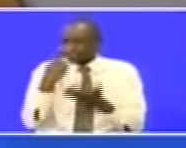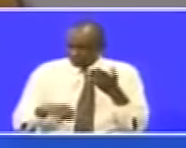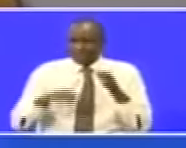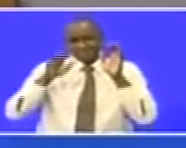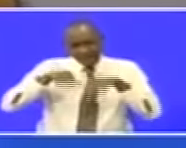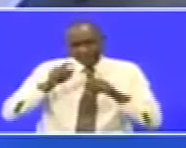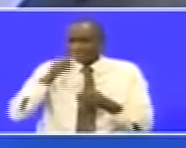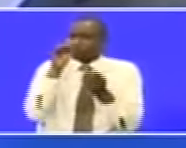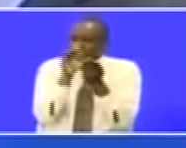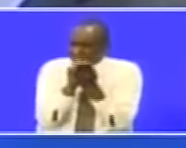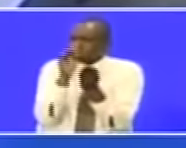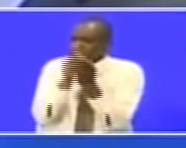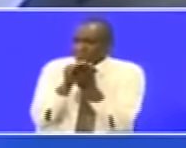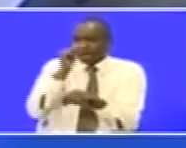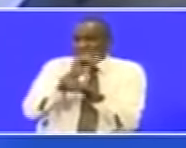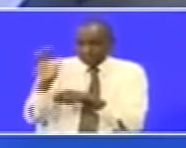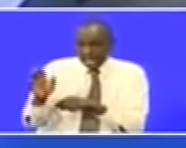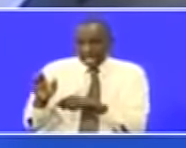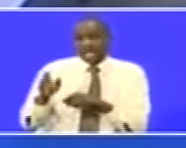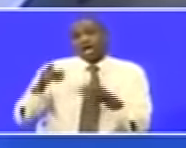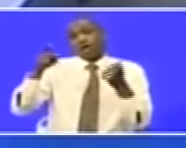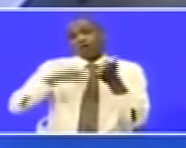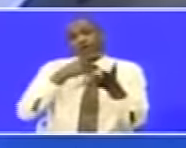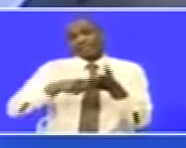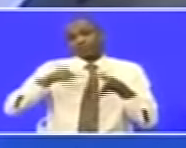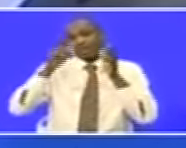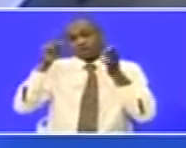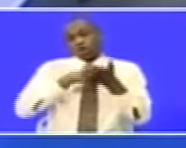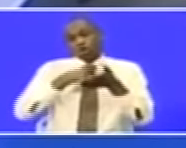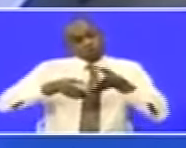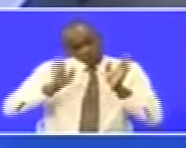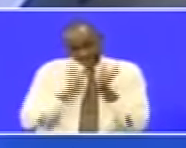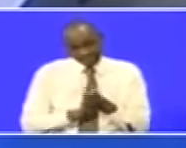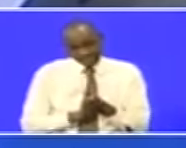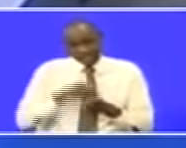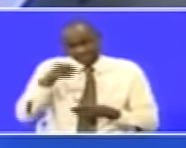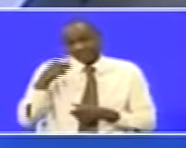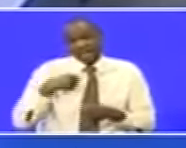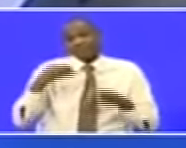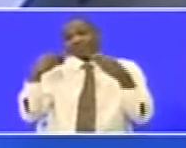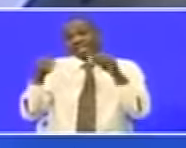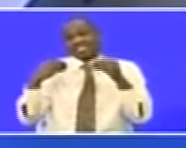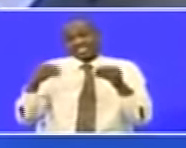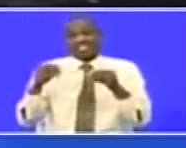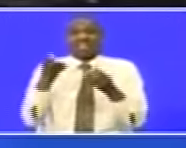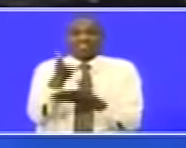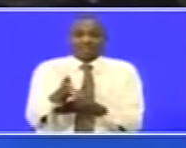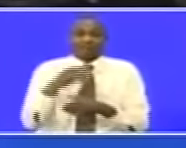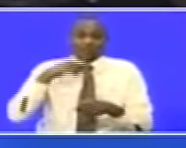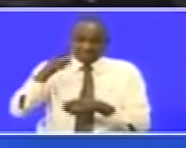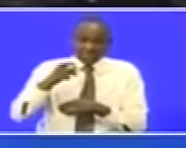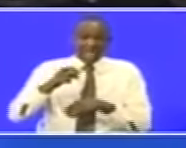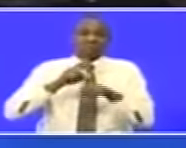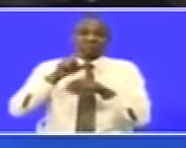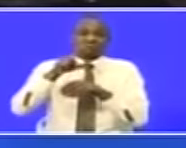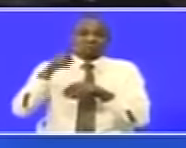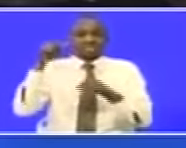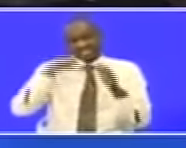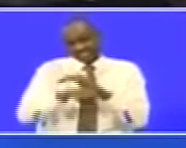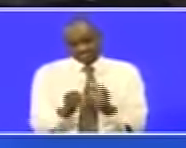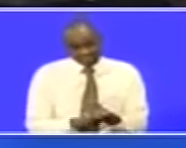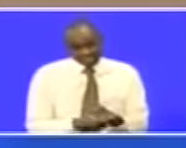have been storing their harvest incorrectly in wholly plastic containers that often easily become infested with pests. If